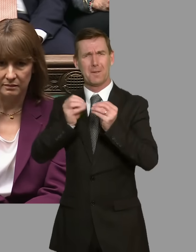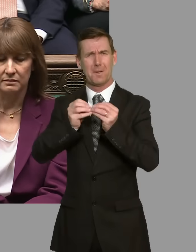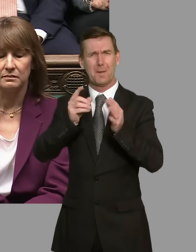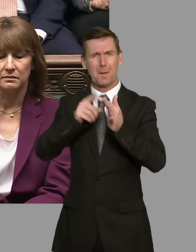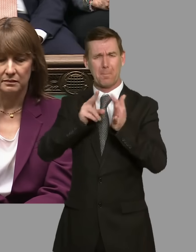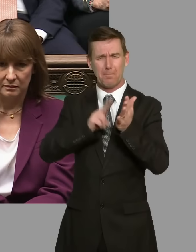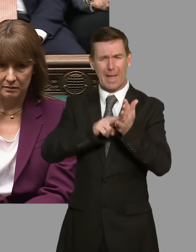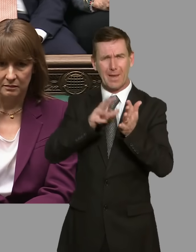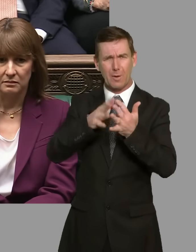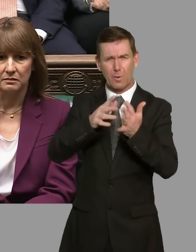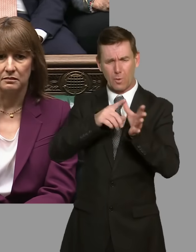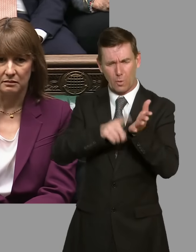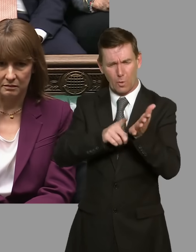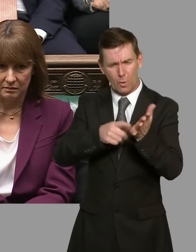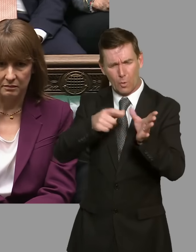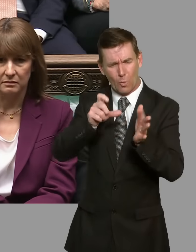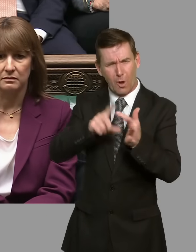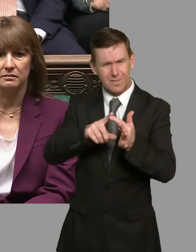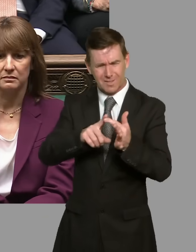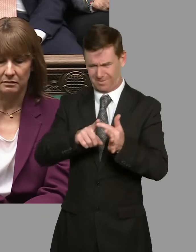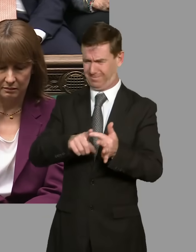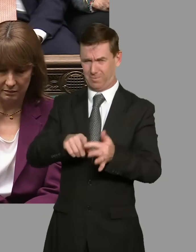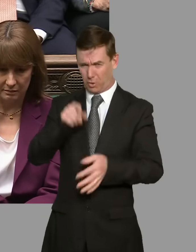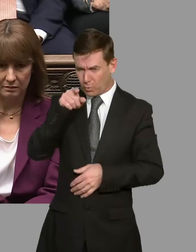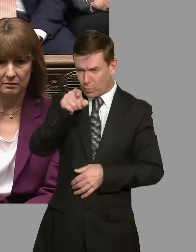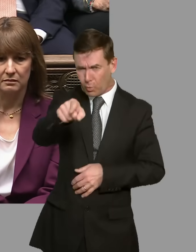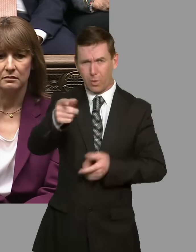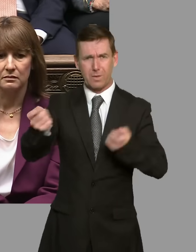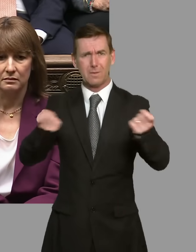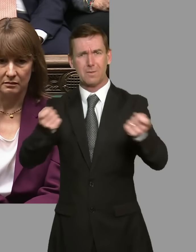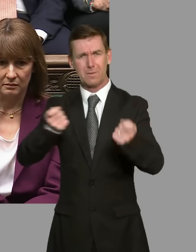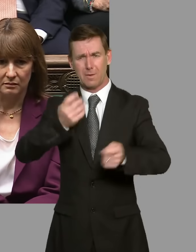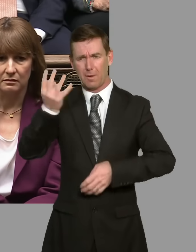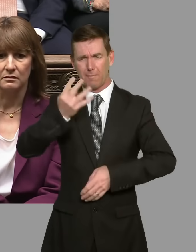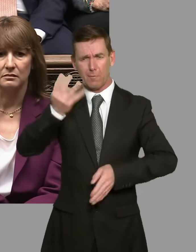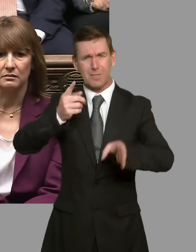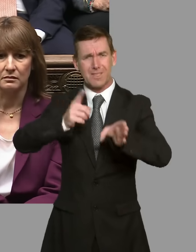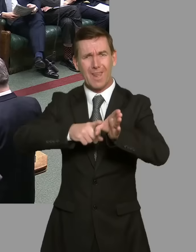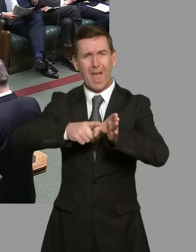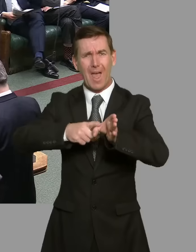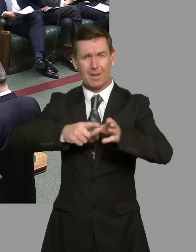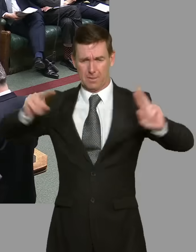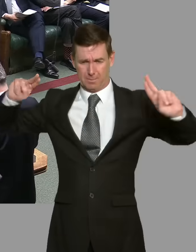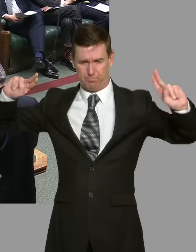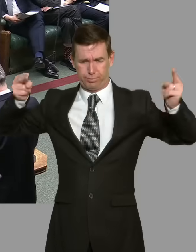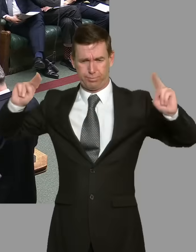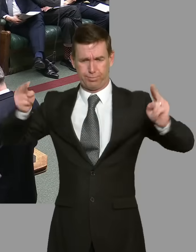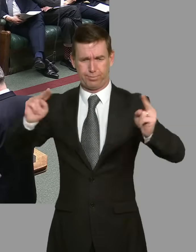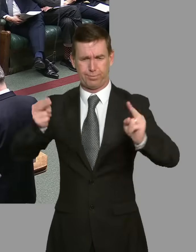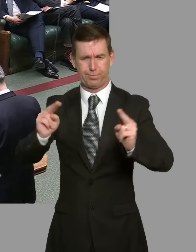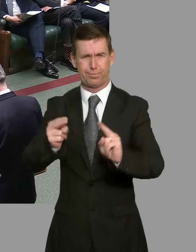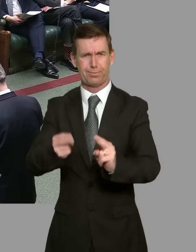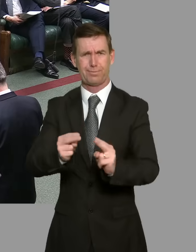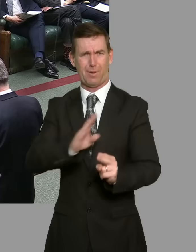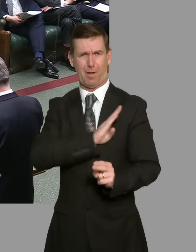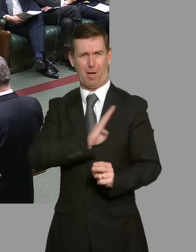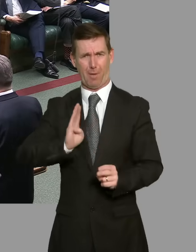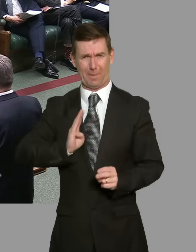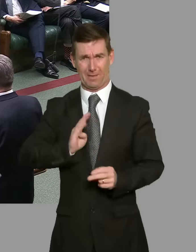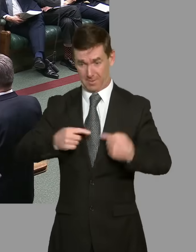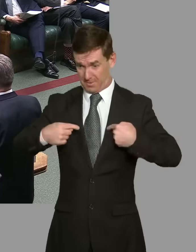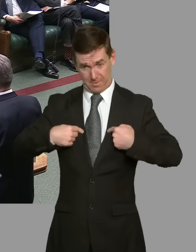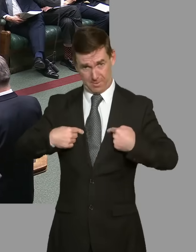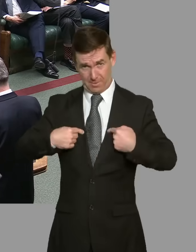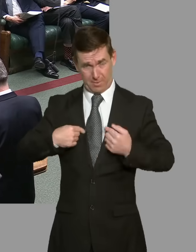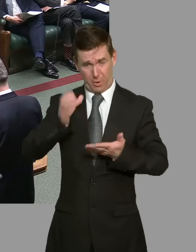years and they hollowed out our armed forces. Copyright Ben Wallace. Secondly, she talks about the shadow cabinet.